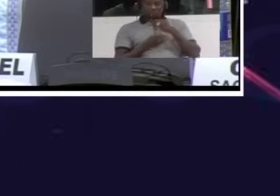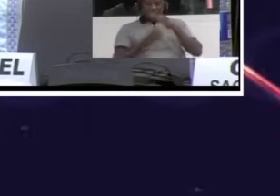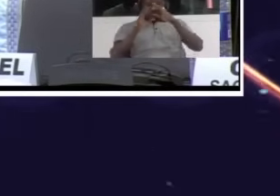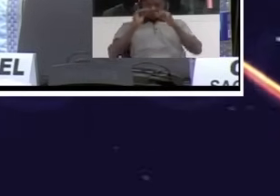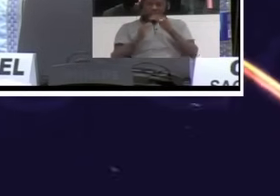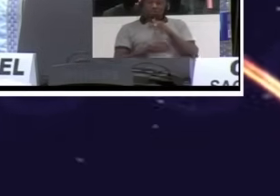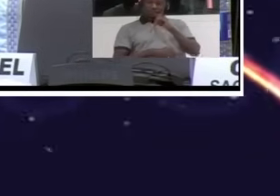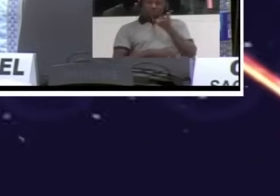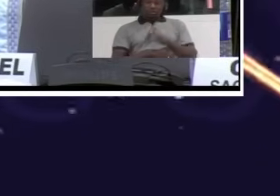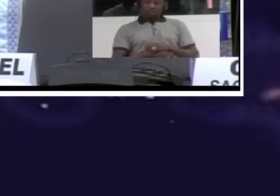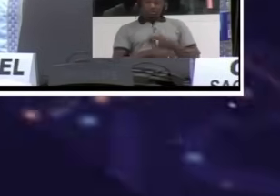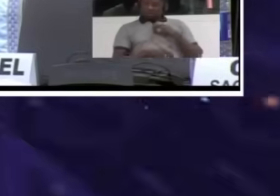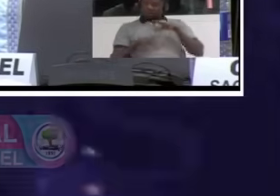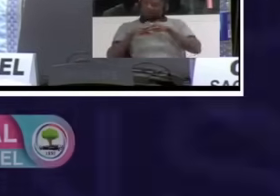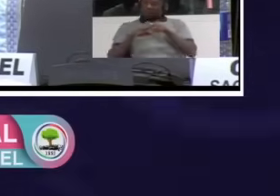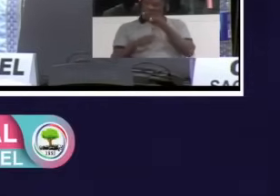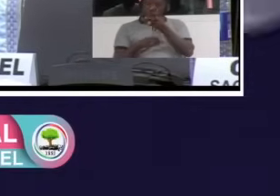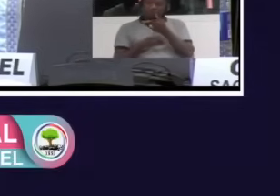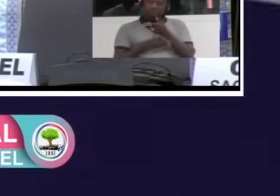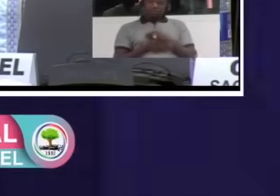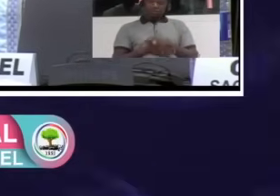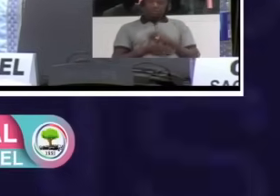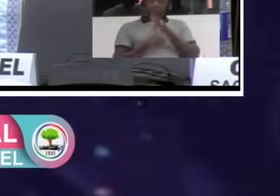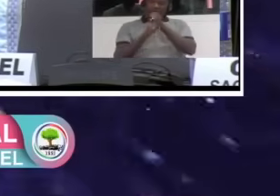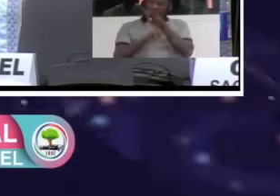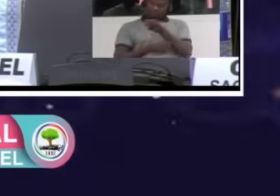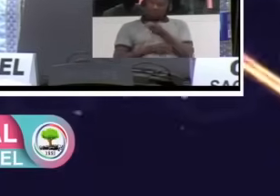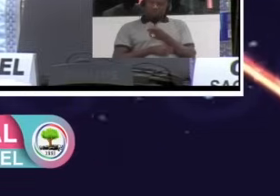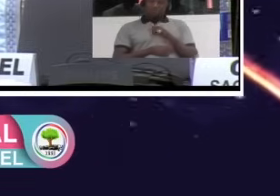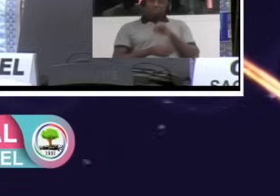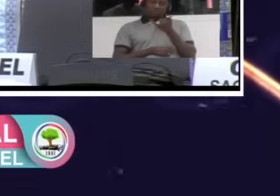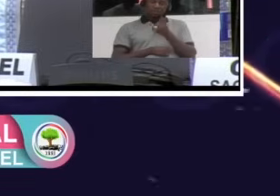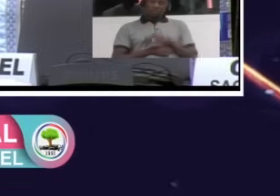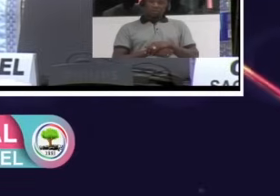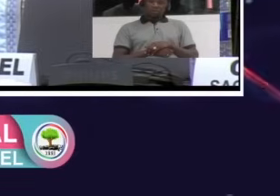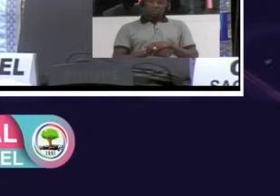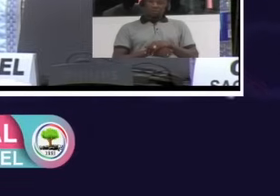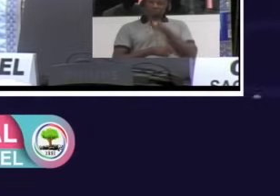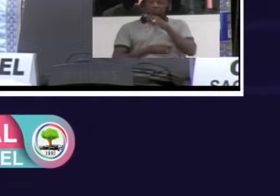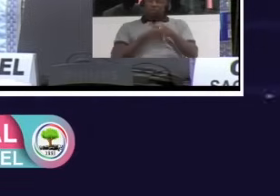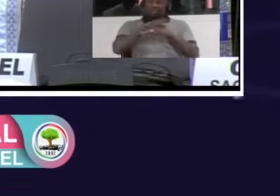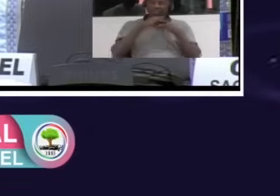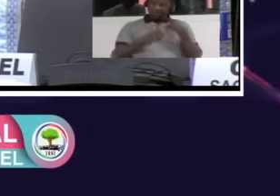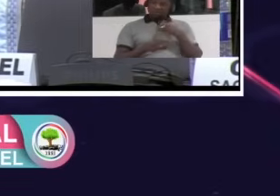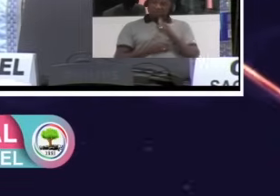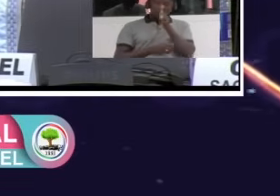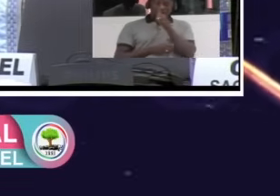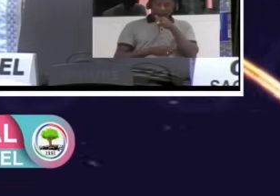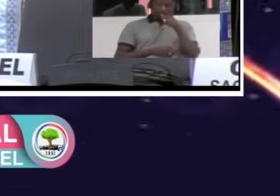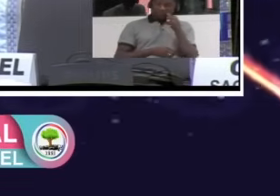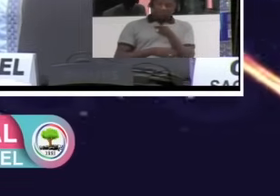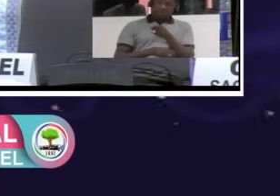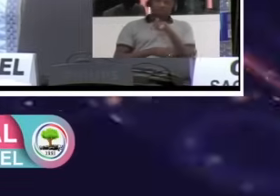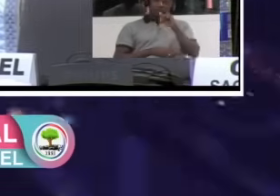Council. You were friends with him? Yes, Council. He helped you? Yes, Council. You executed him in cold blood? Yes,